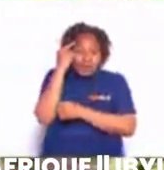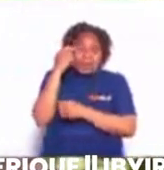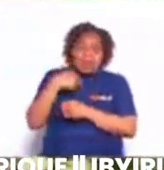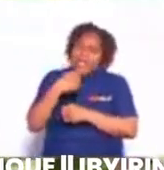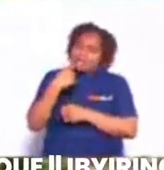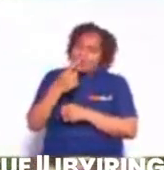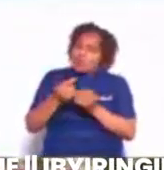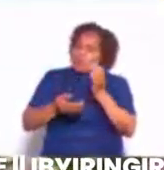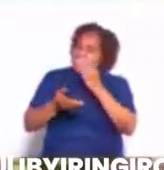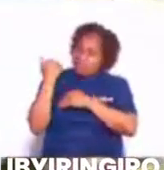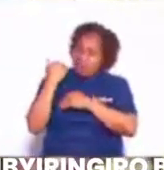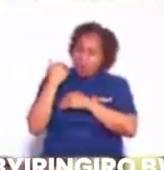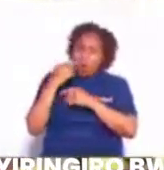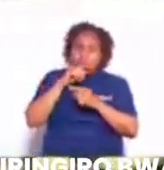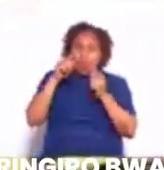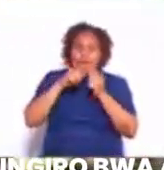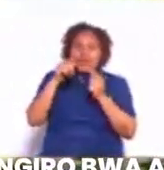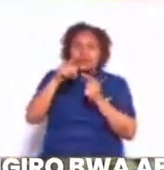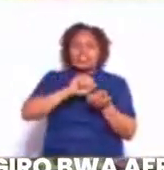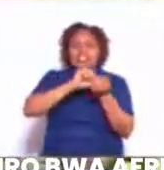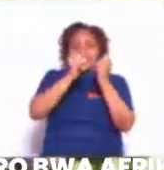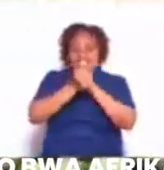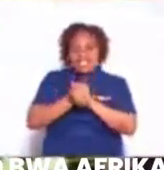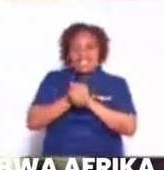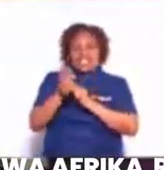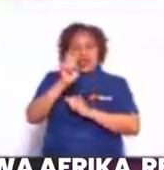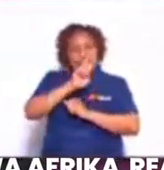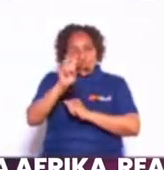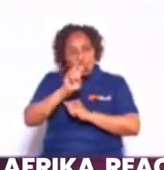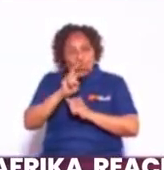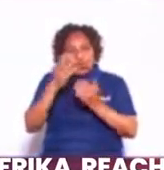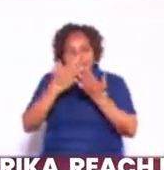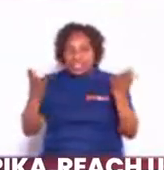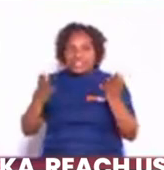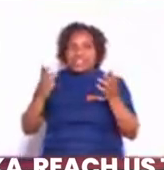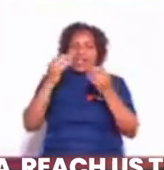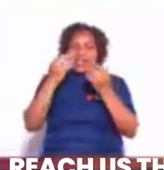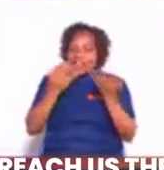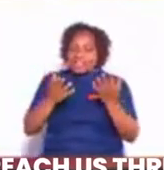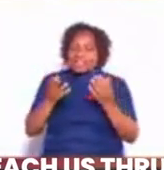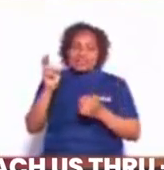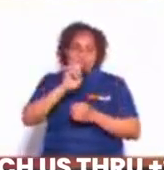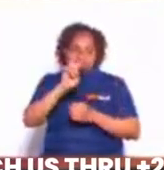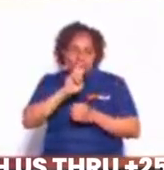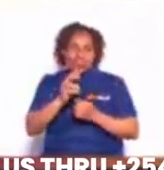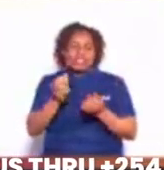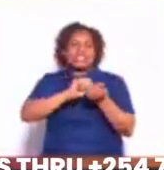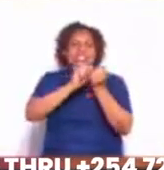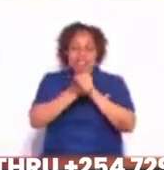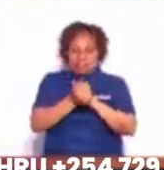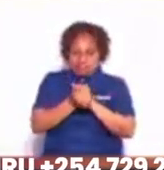previously that when you change the way you look at things, things you look at will change.